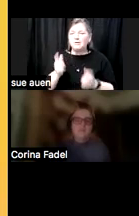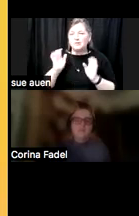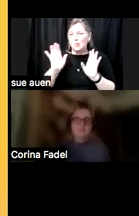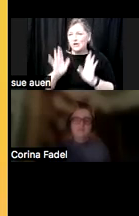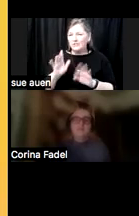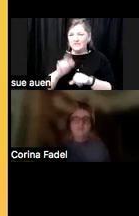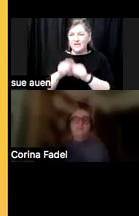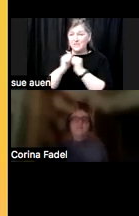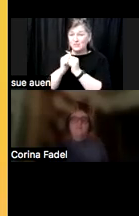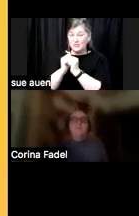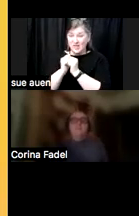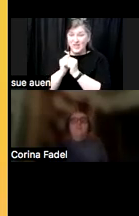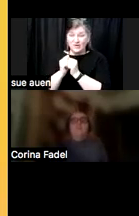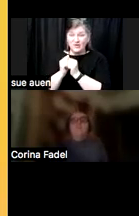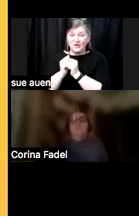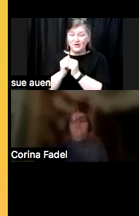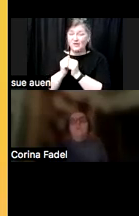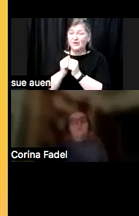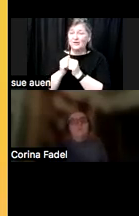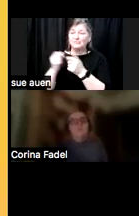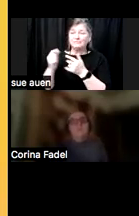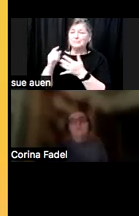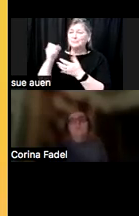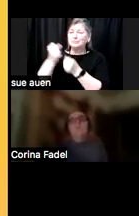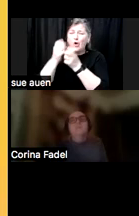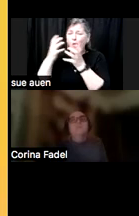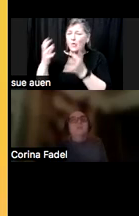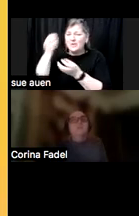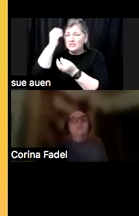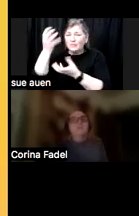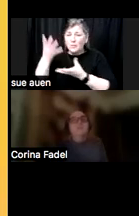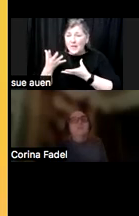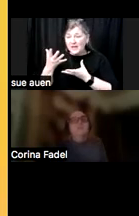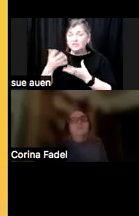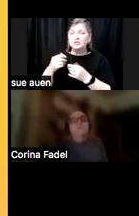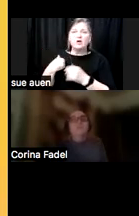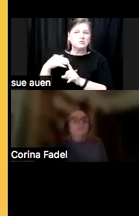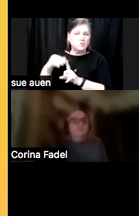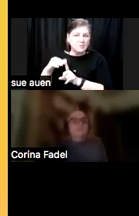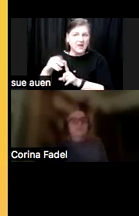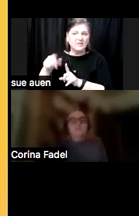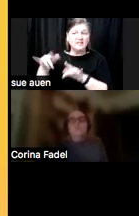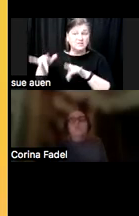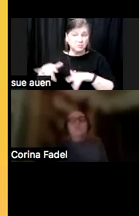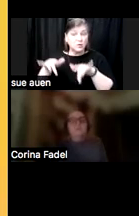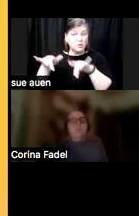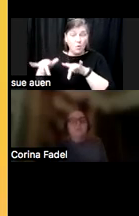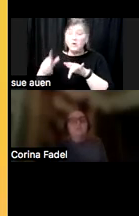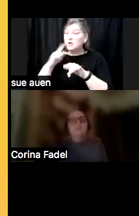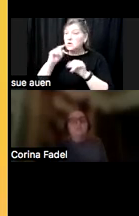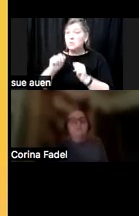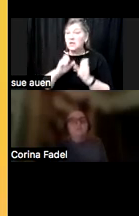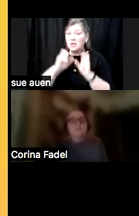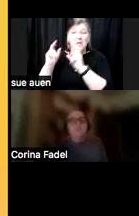together, filled with so much. And this is also a reminder that this is a recorded session and you can come